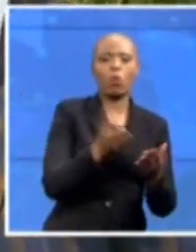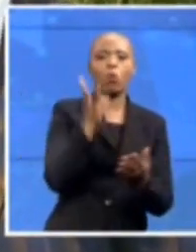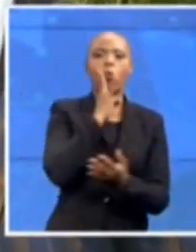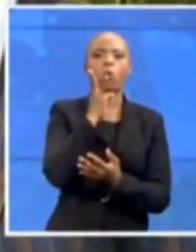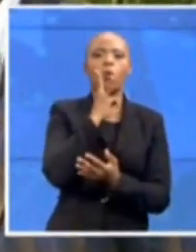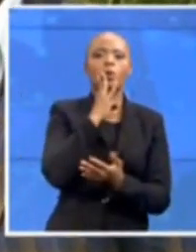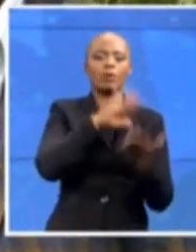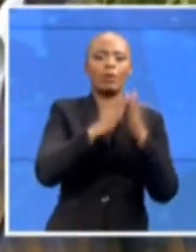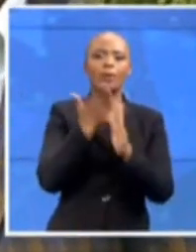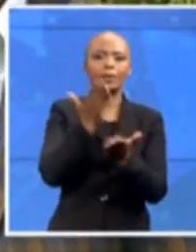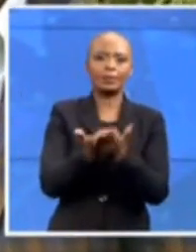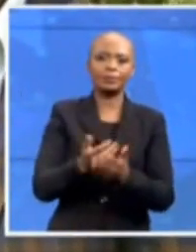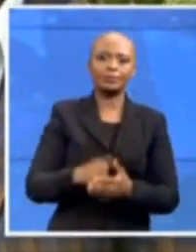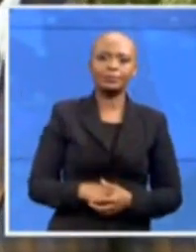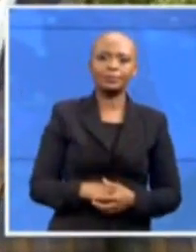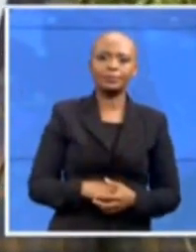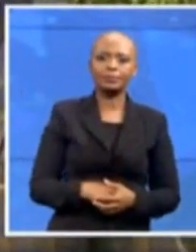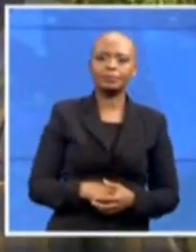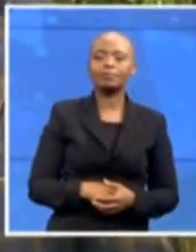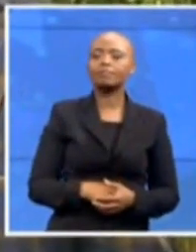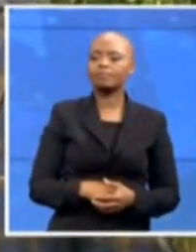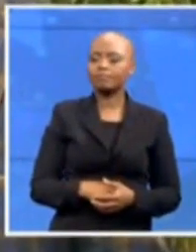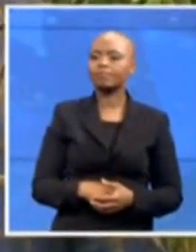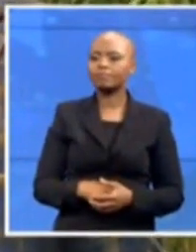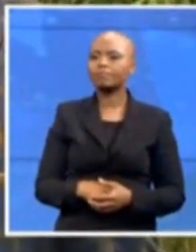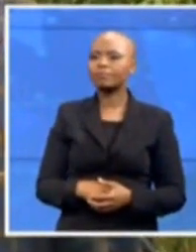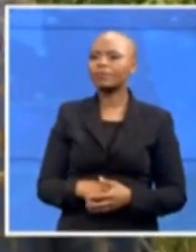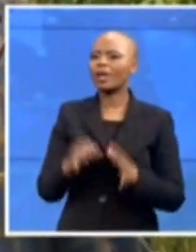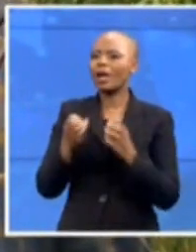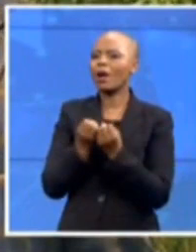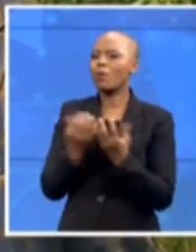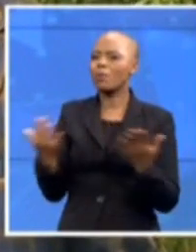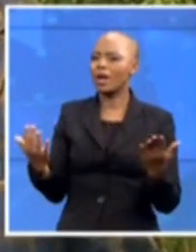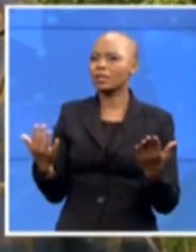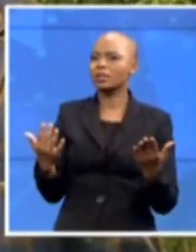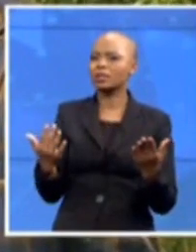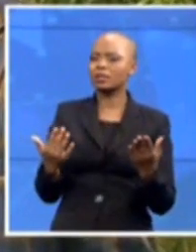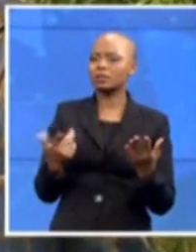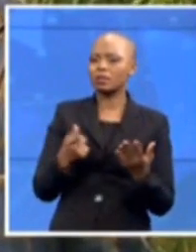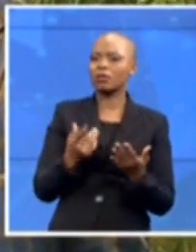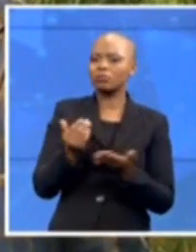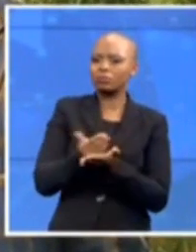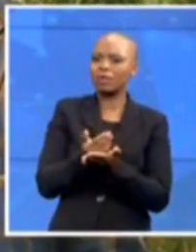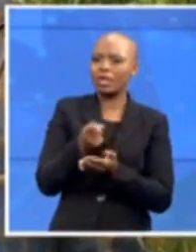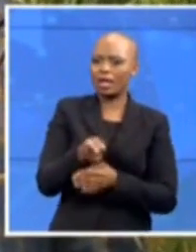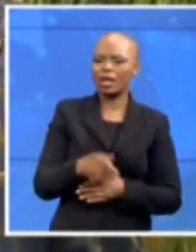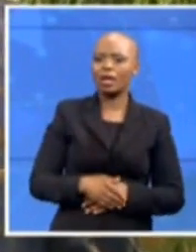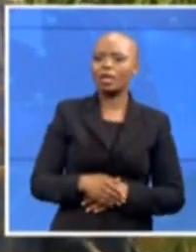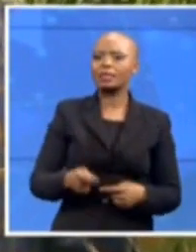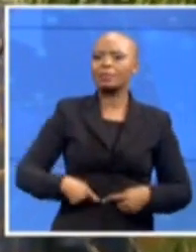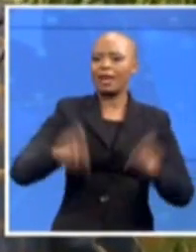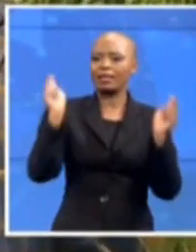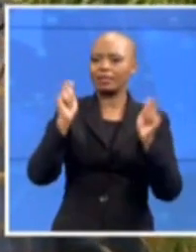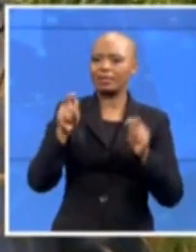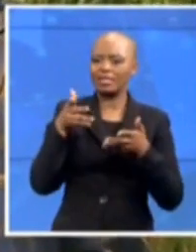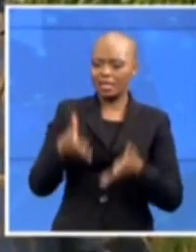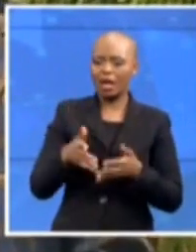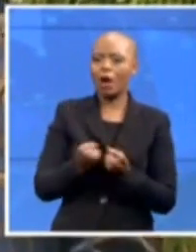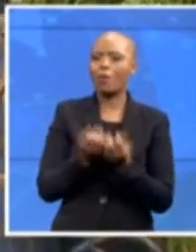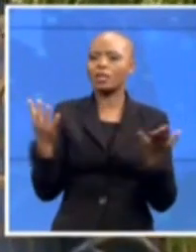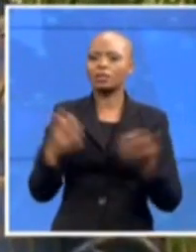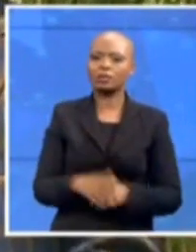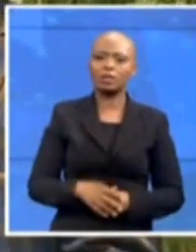much has been spent here? About 1.5 million has been spent here. I might have to add that at